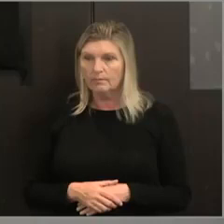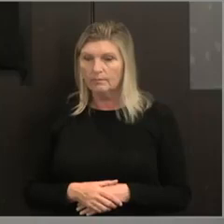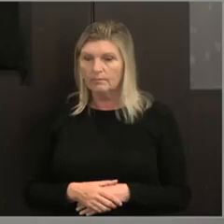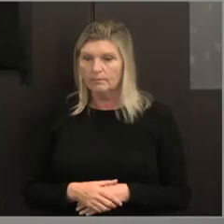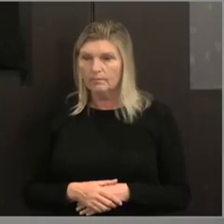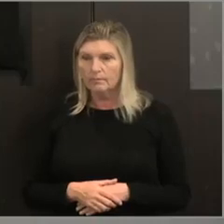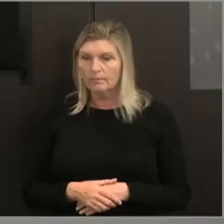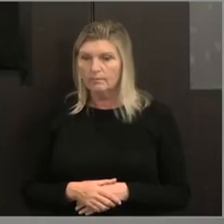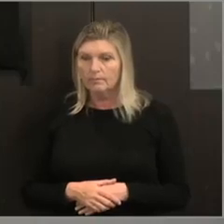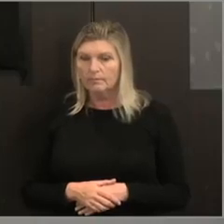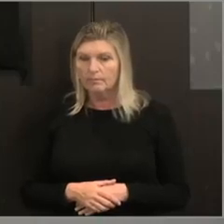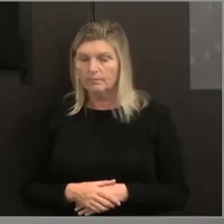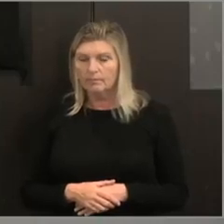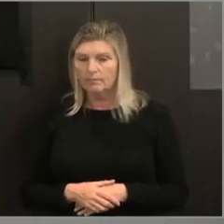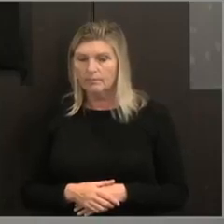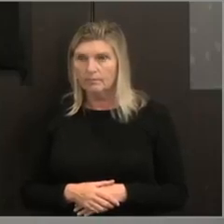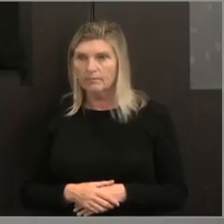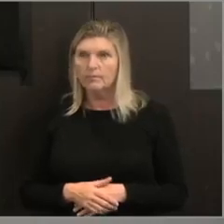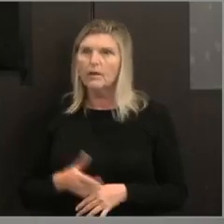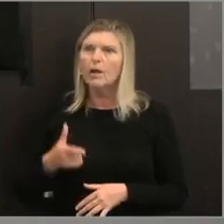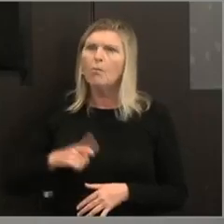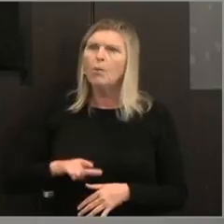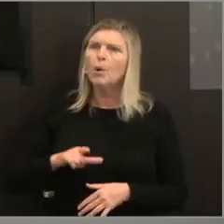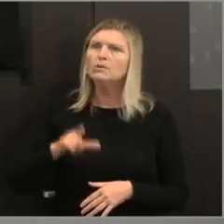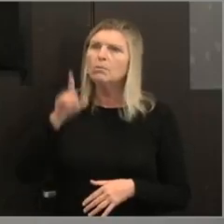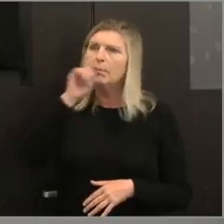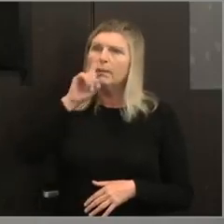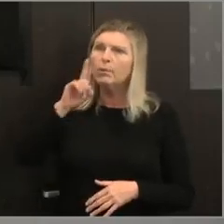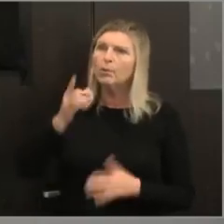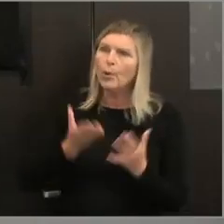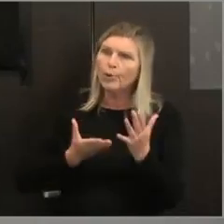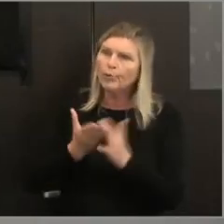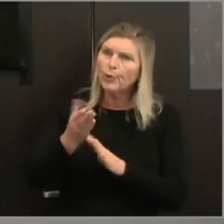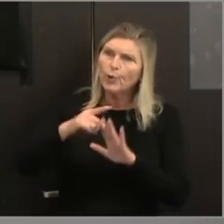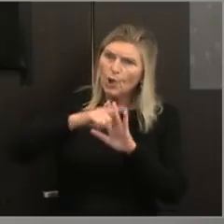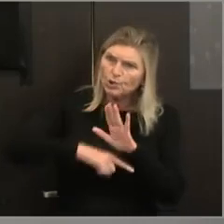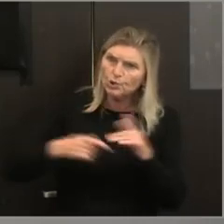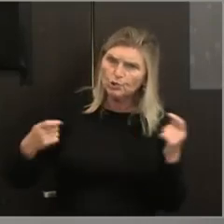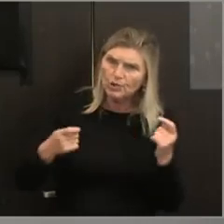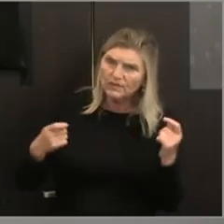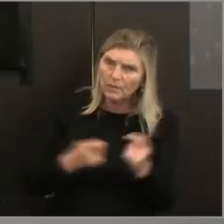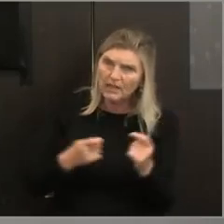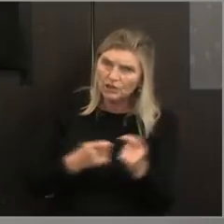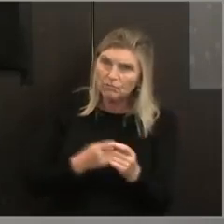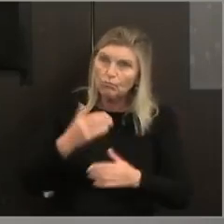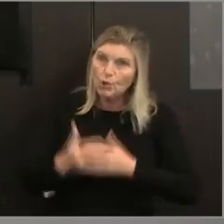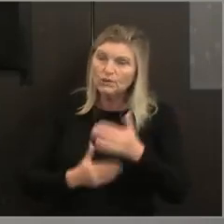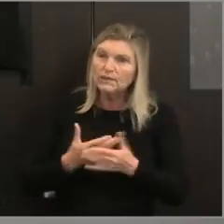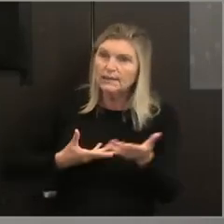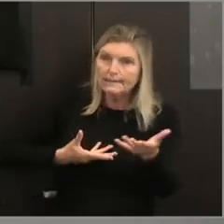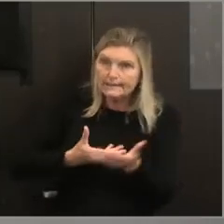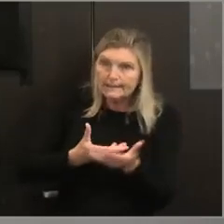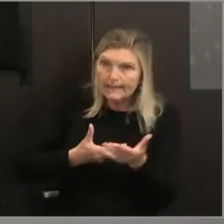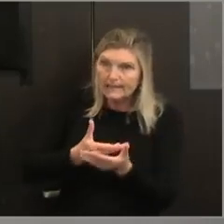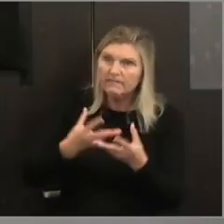talked mainly about values rather than constitutional models, they wanted